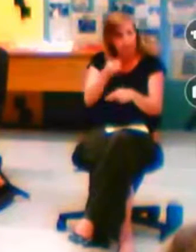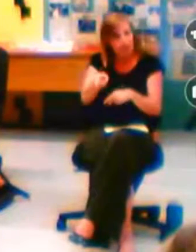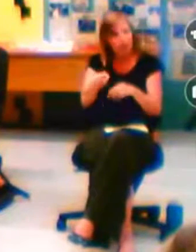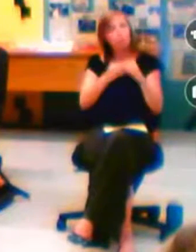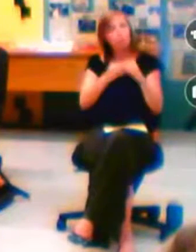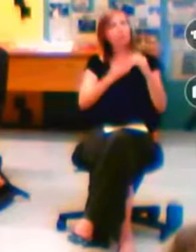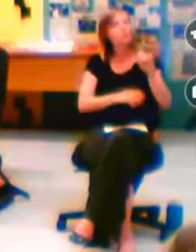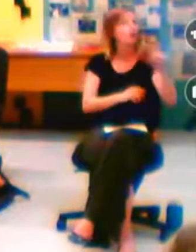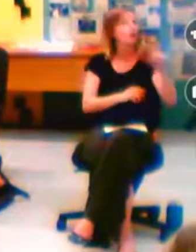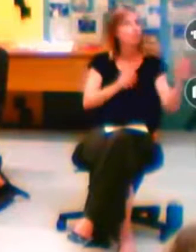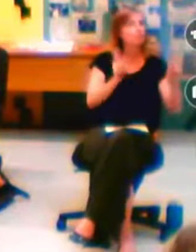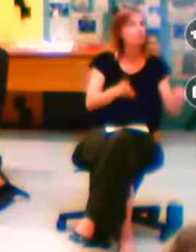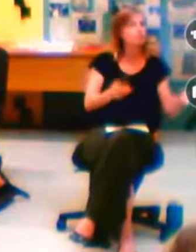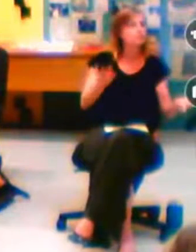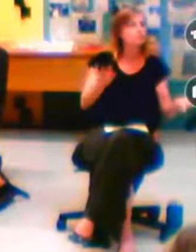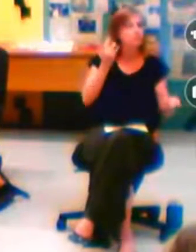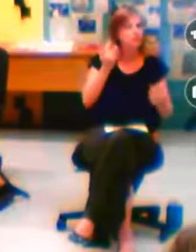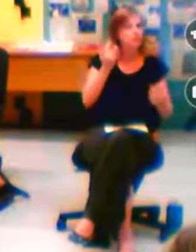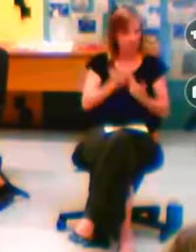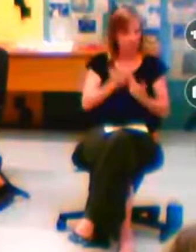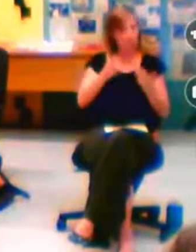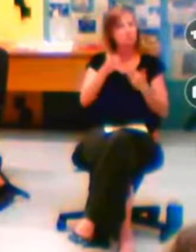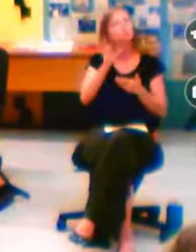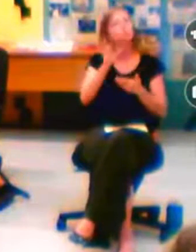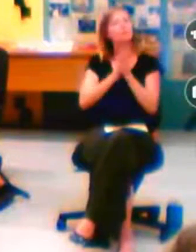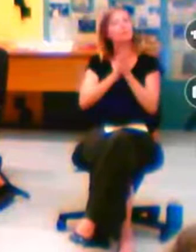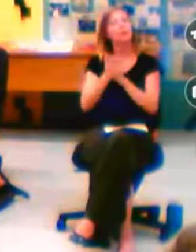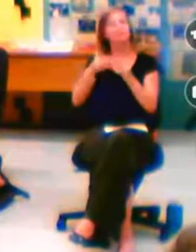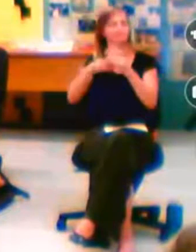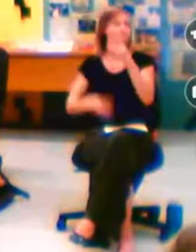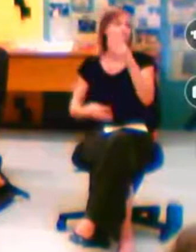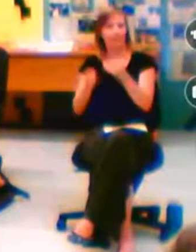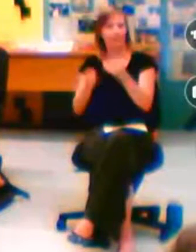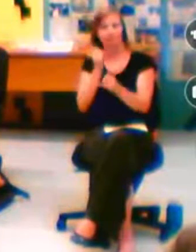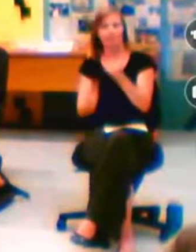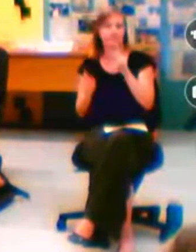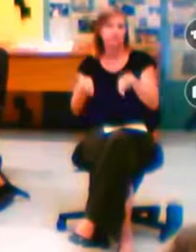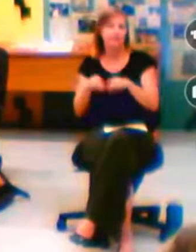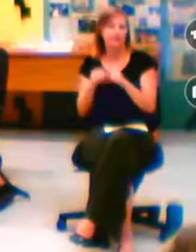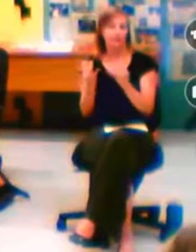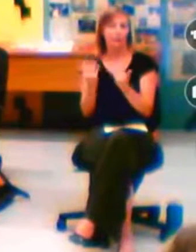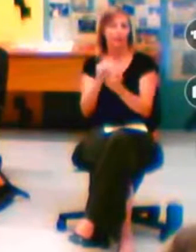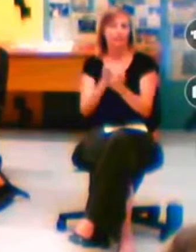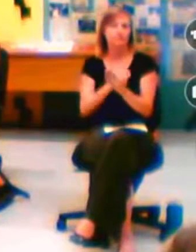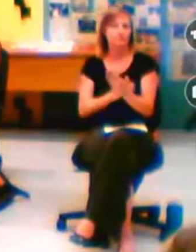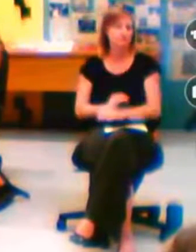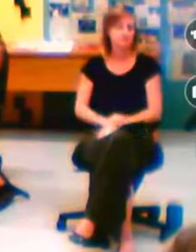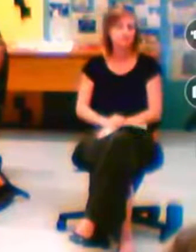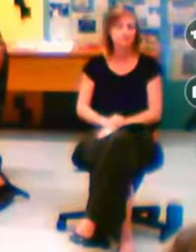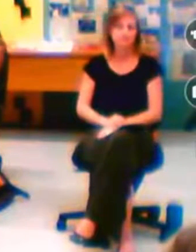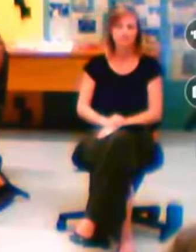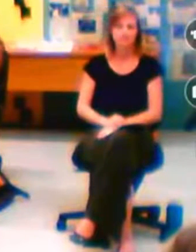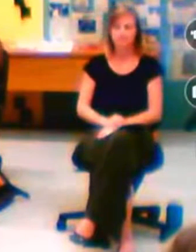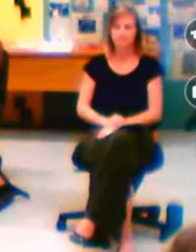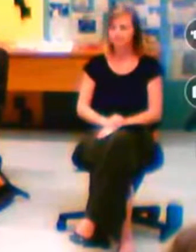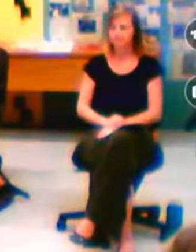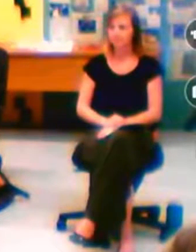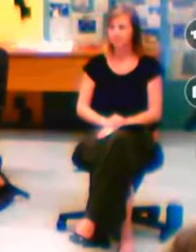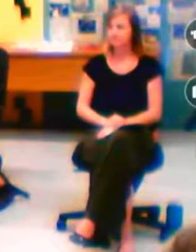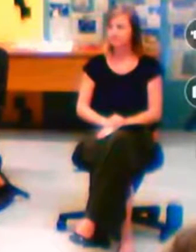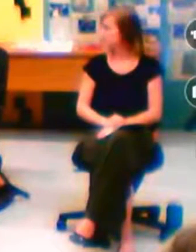why should a physician who needs to keep billing in order to keep his rates of payment up, because they'll probably pay low, prefer